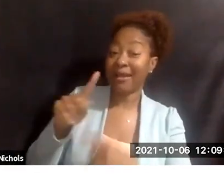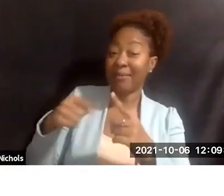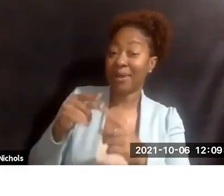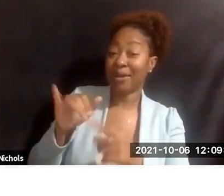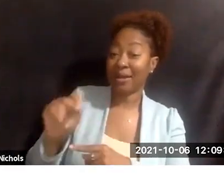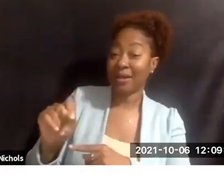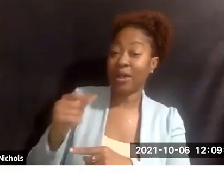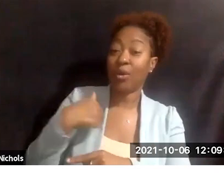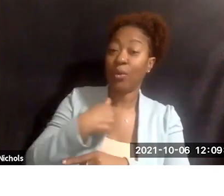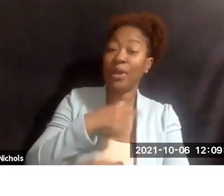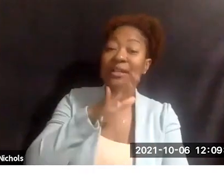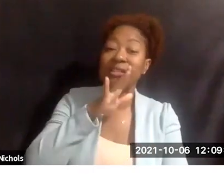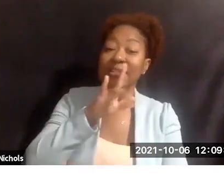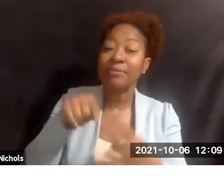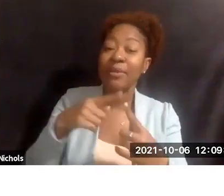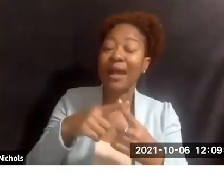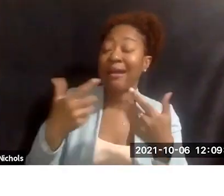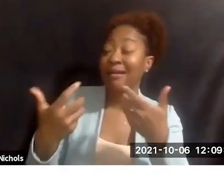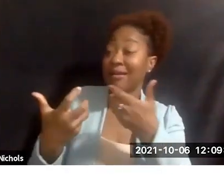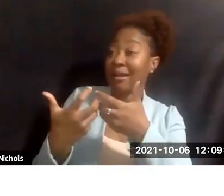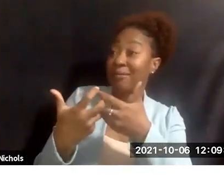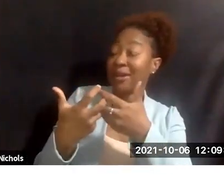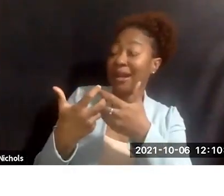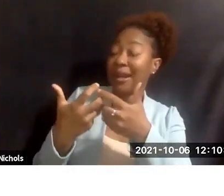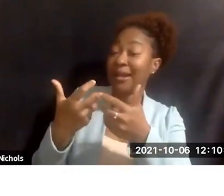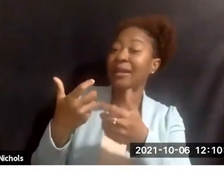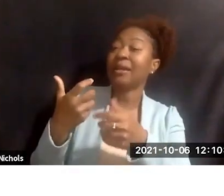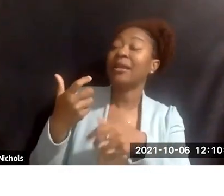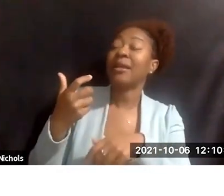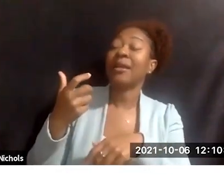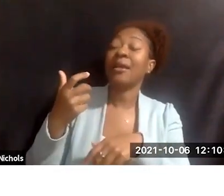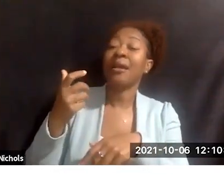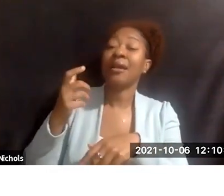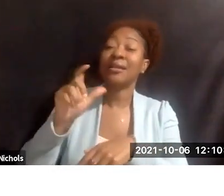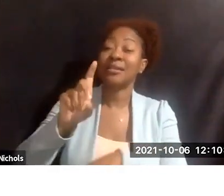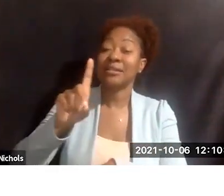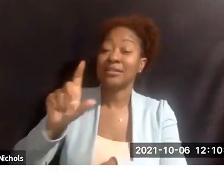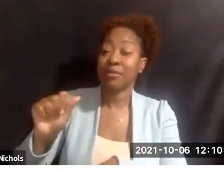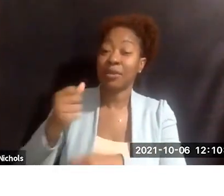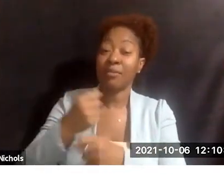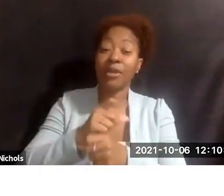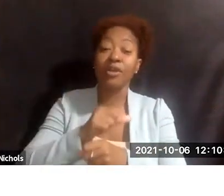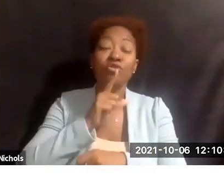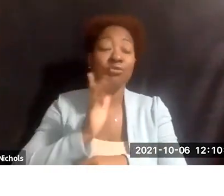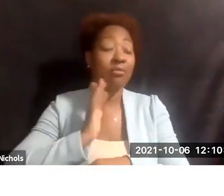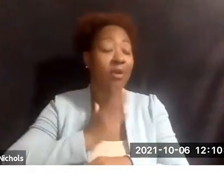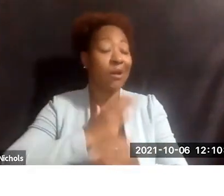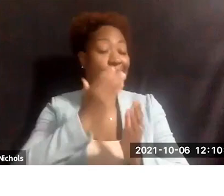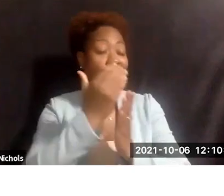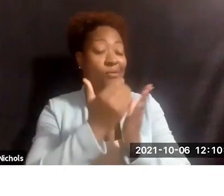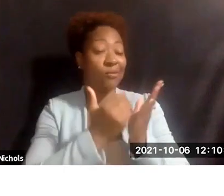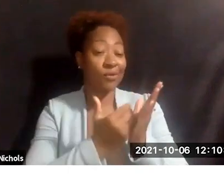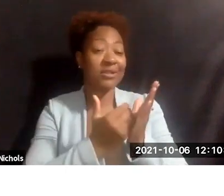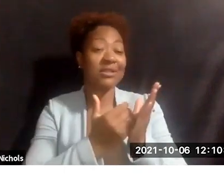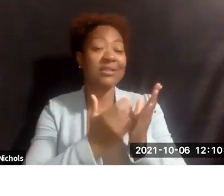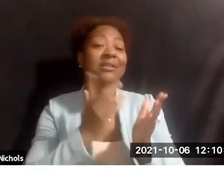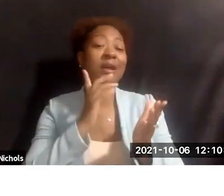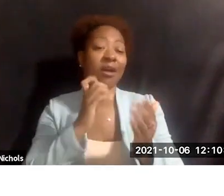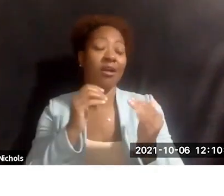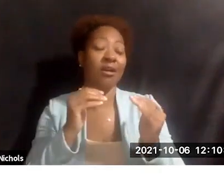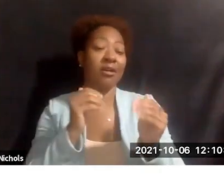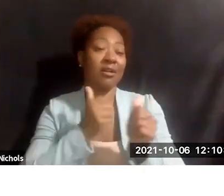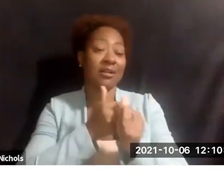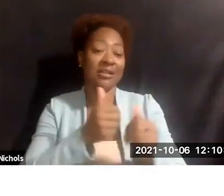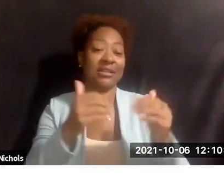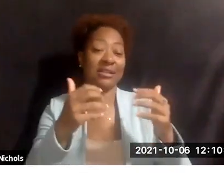example, we speak about accommodating disabilities or making accessible our courses. Miigwech, thank you to